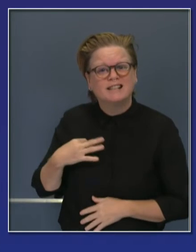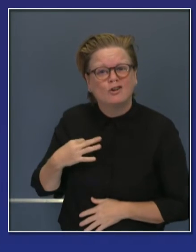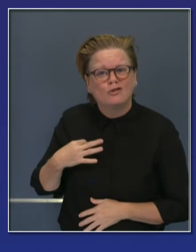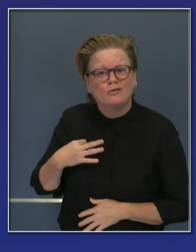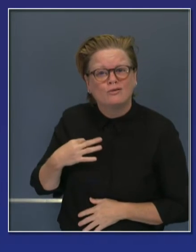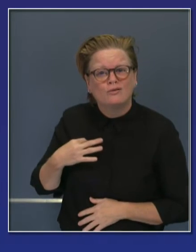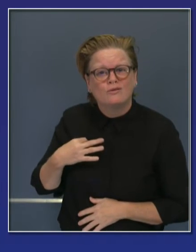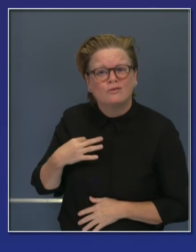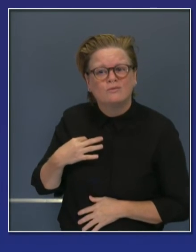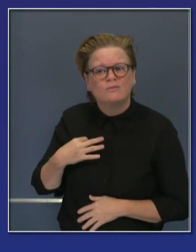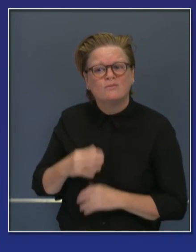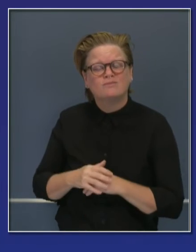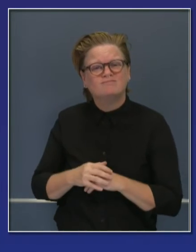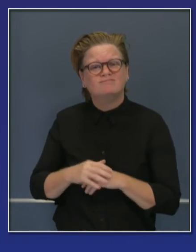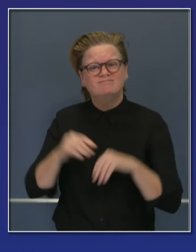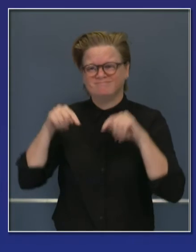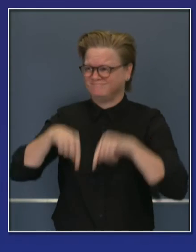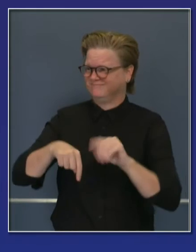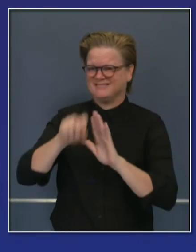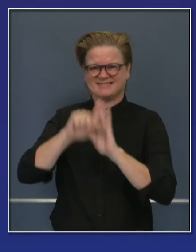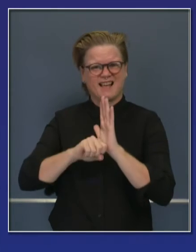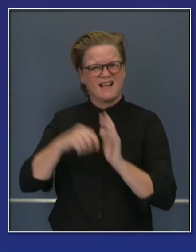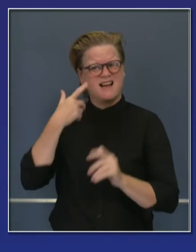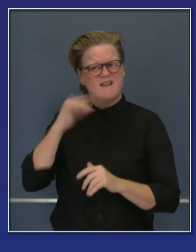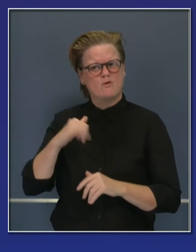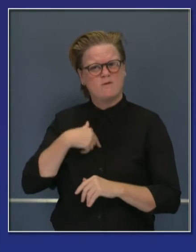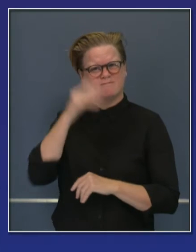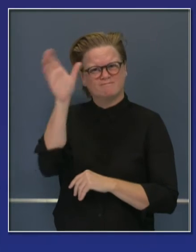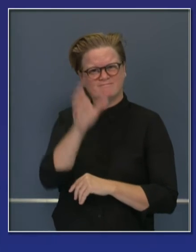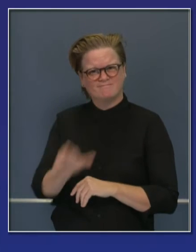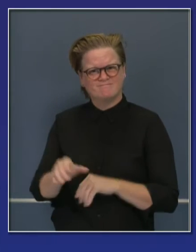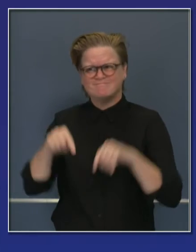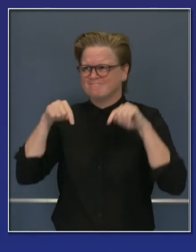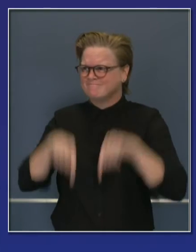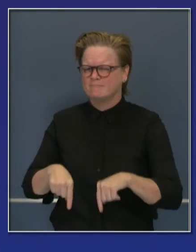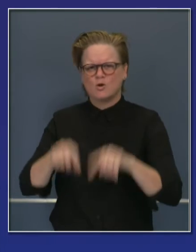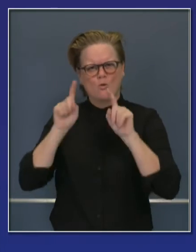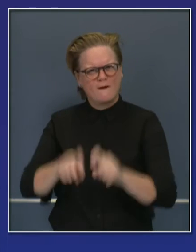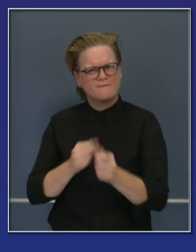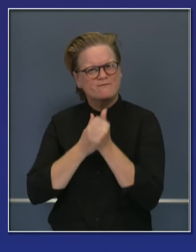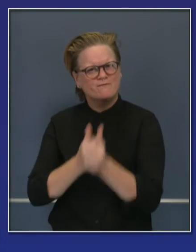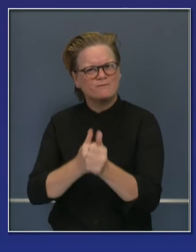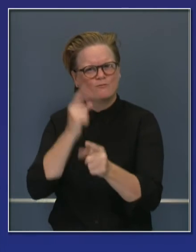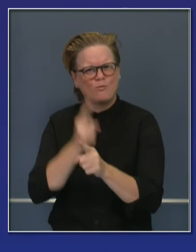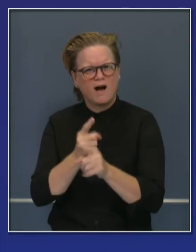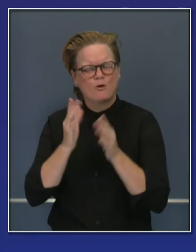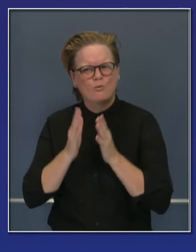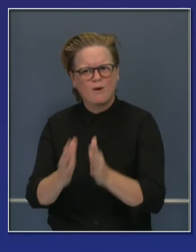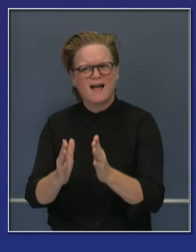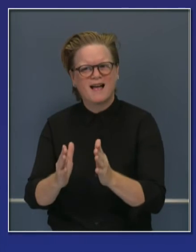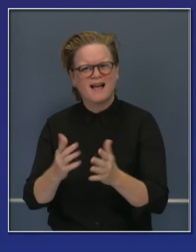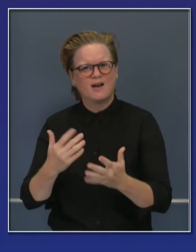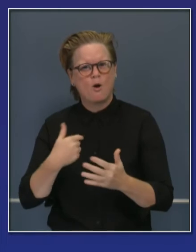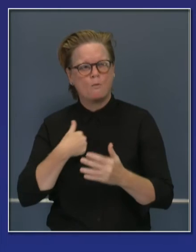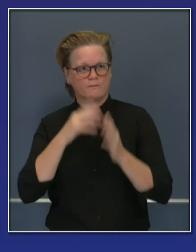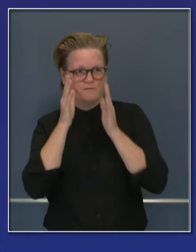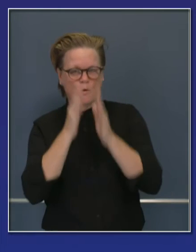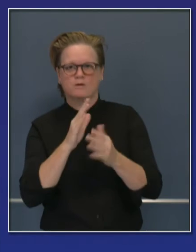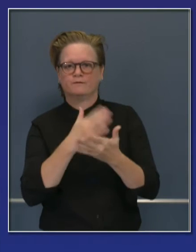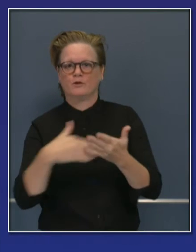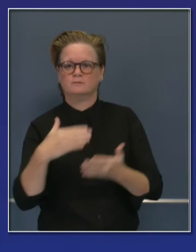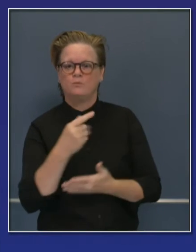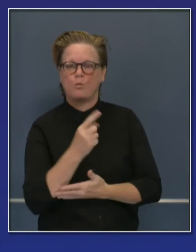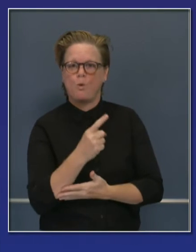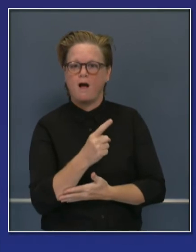ones responsible for that phase 1 plan. But we break out phase 1 and phase 1A. And